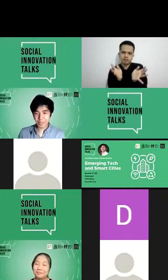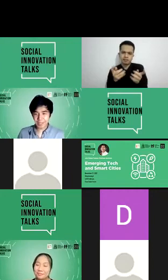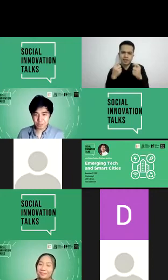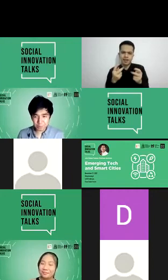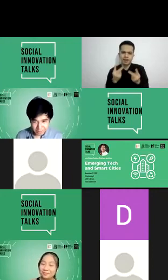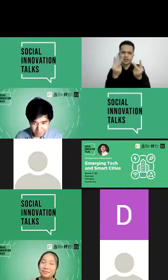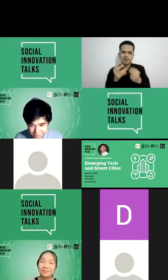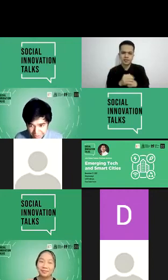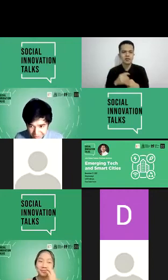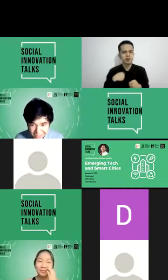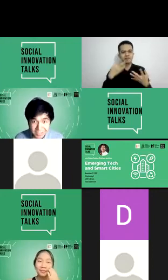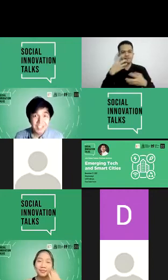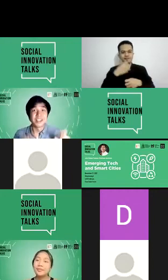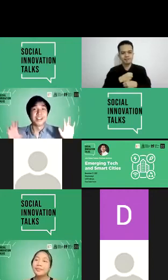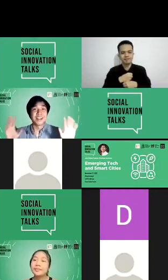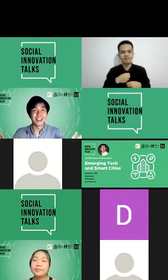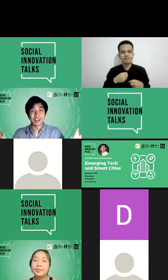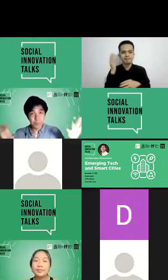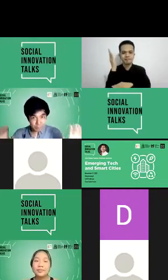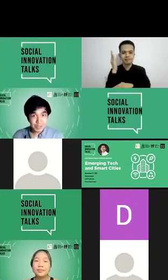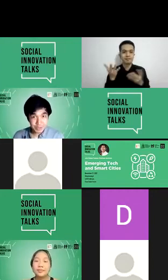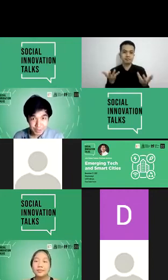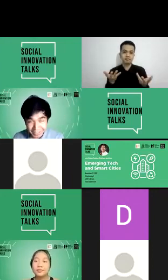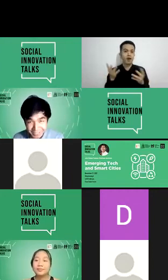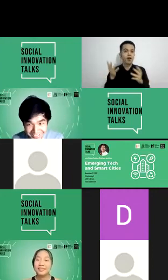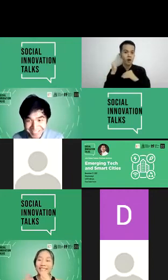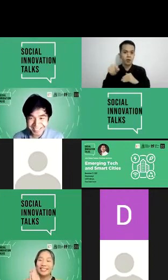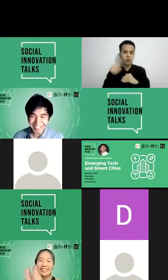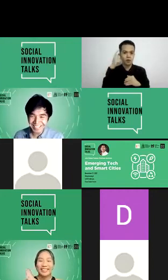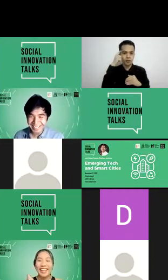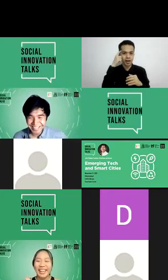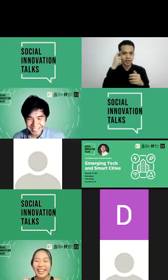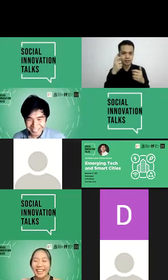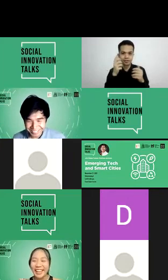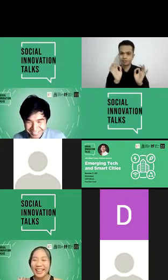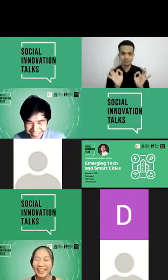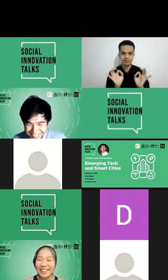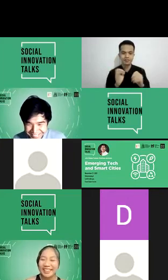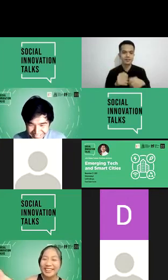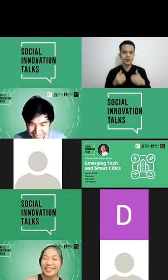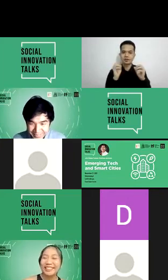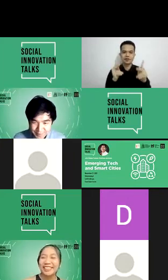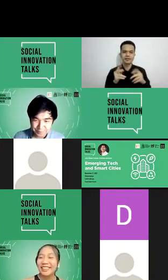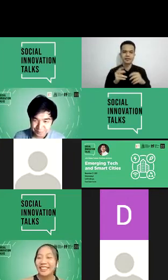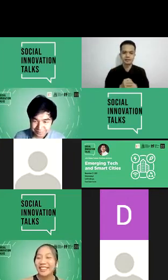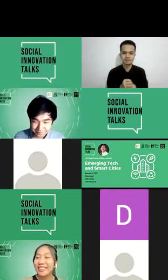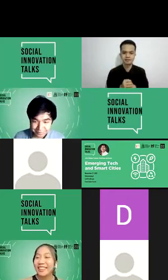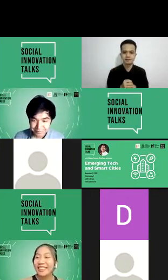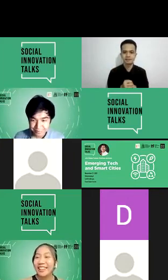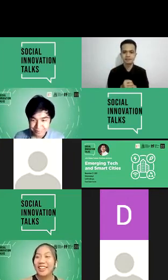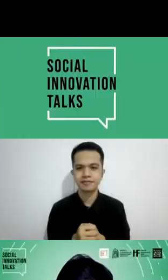so with that, I close my presentation, and I hope your brains are all right. Okay.